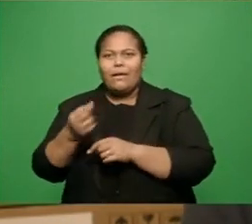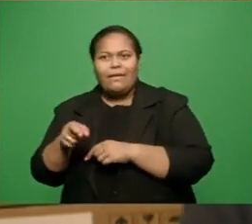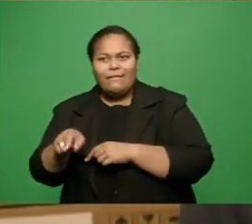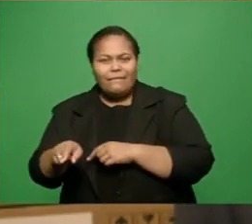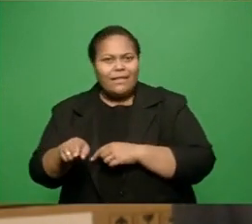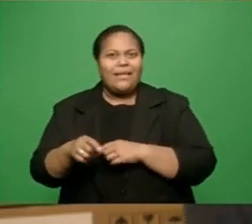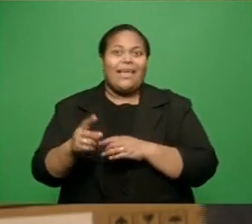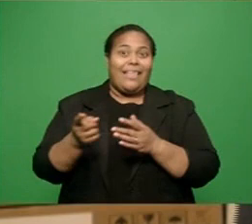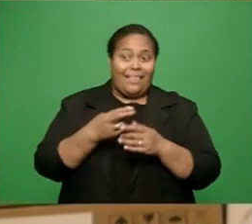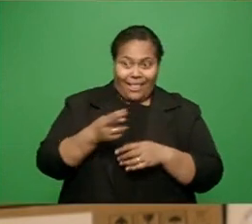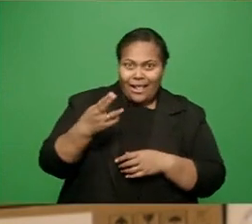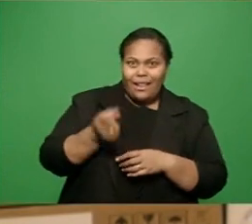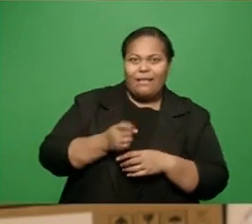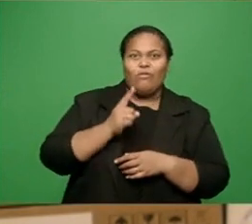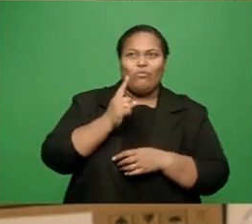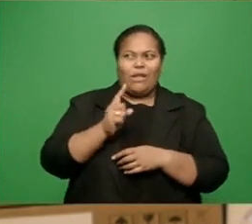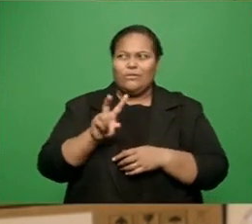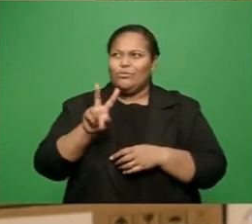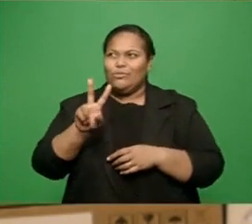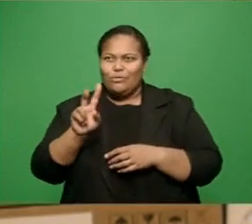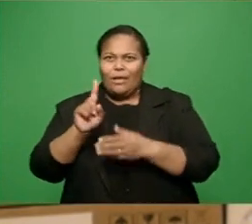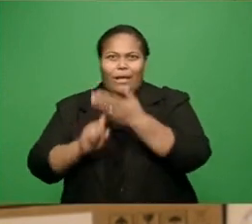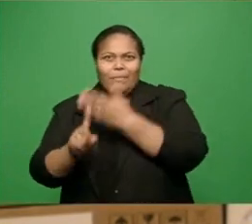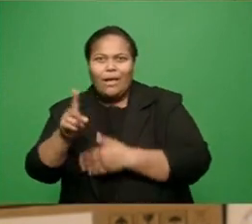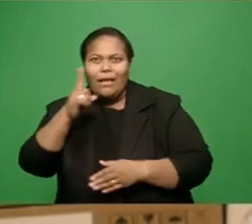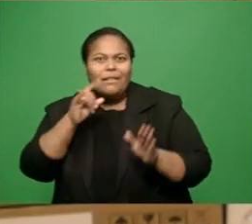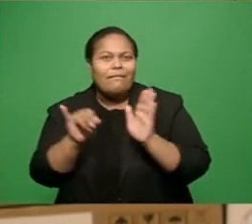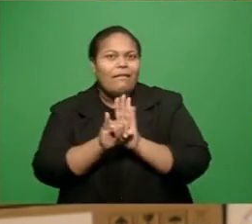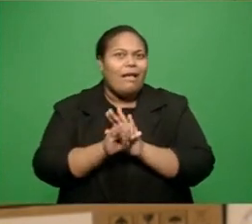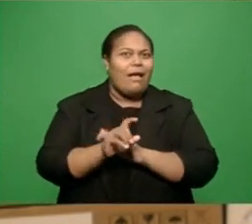1 or 2 cases has kept us on our toes